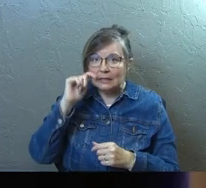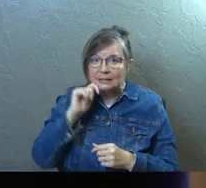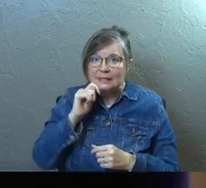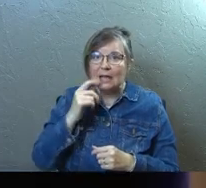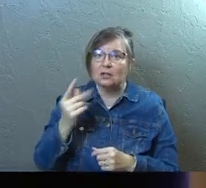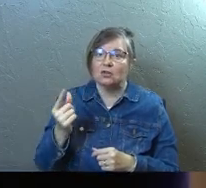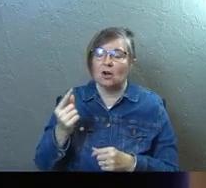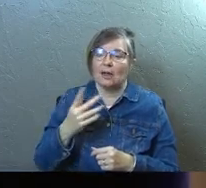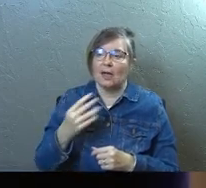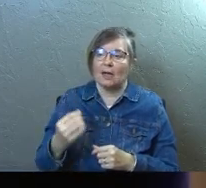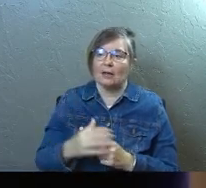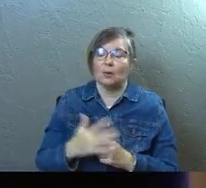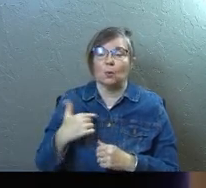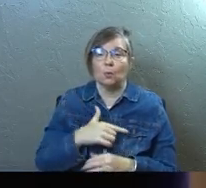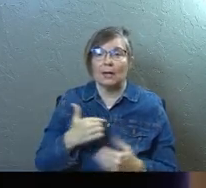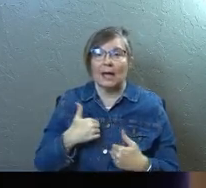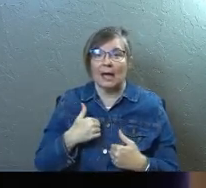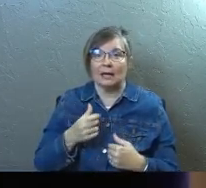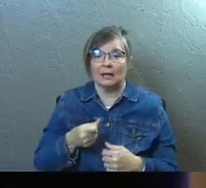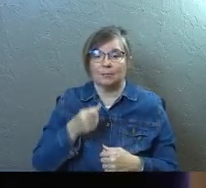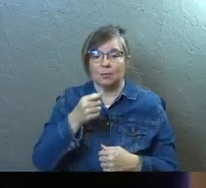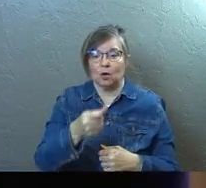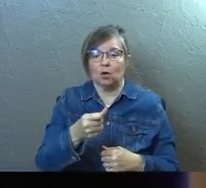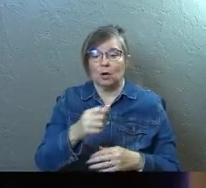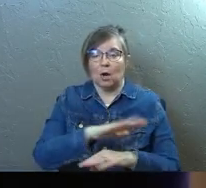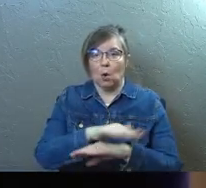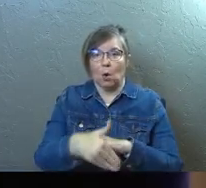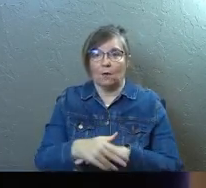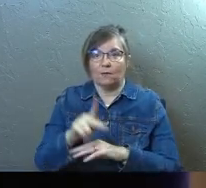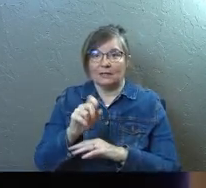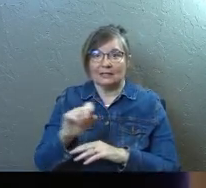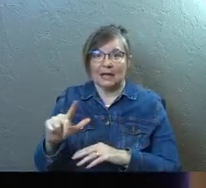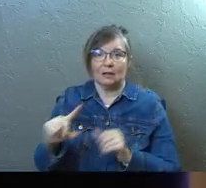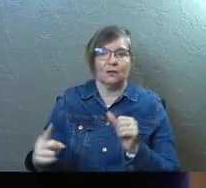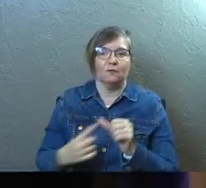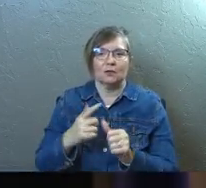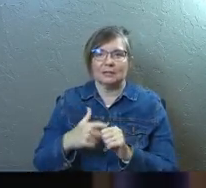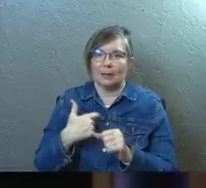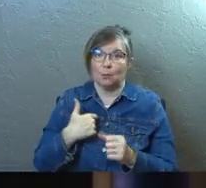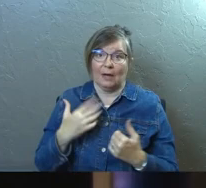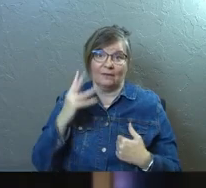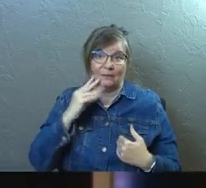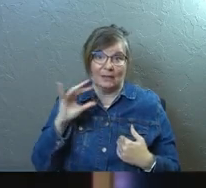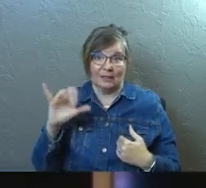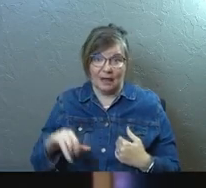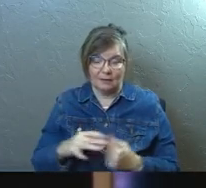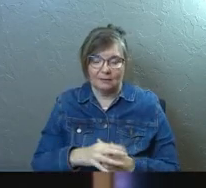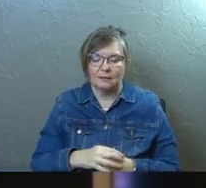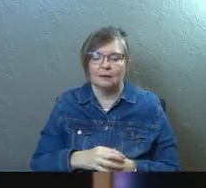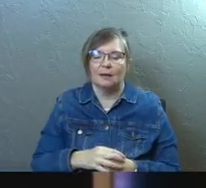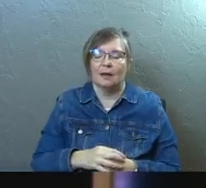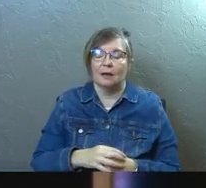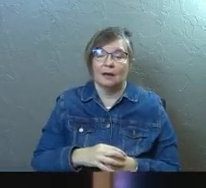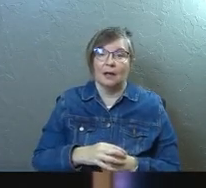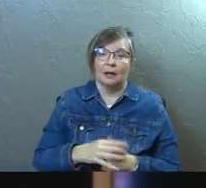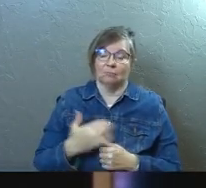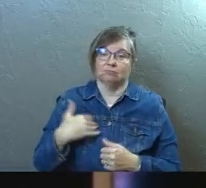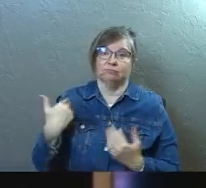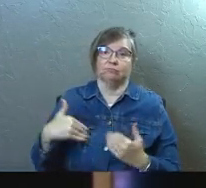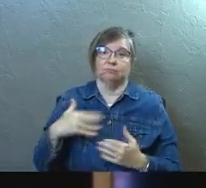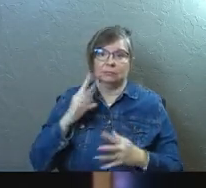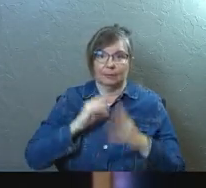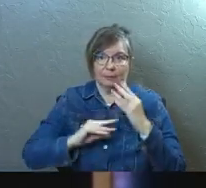dog. And we had to put her in an overnight kennel. And it was the first time that we had ever had to do that. And it was quite